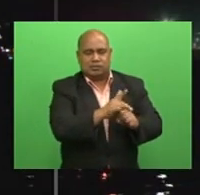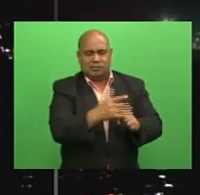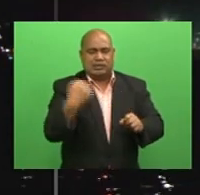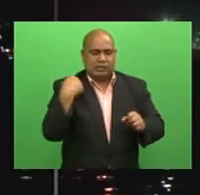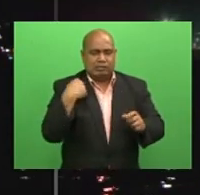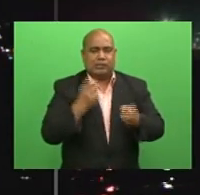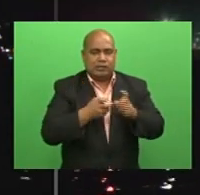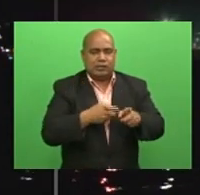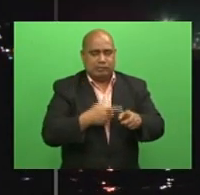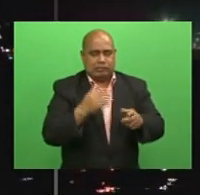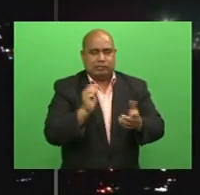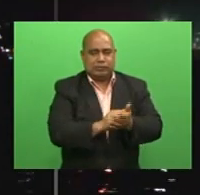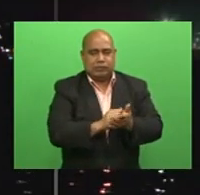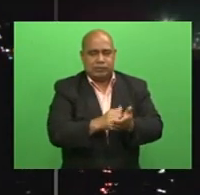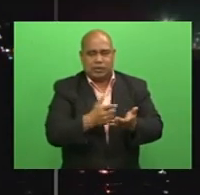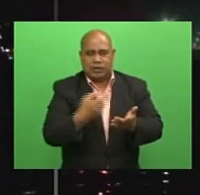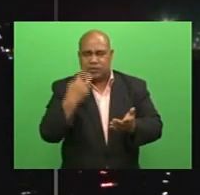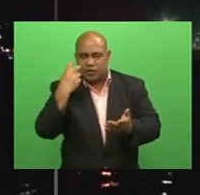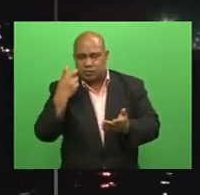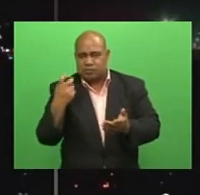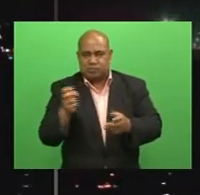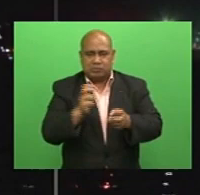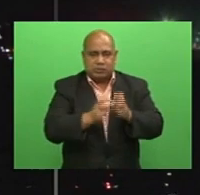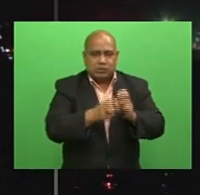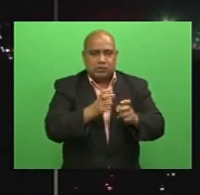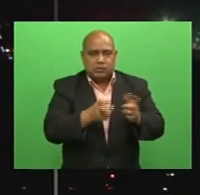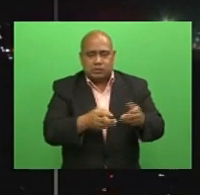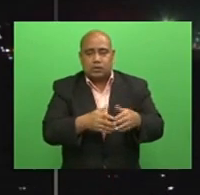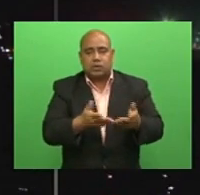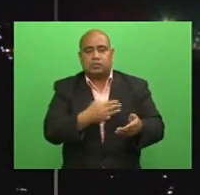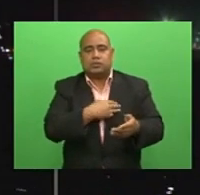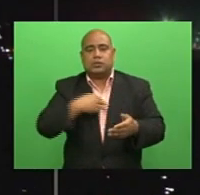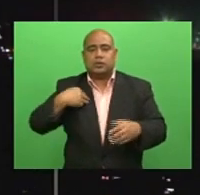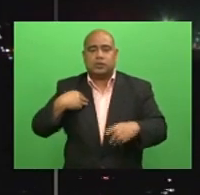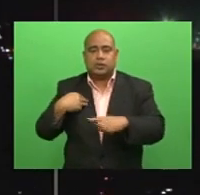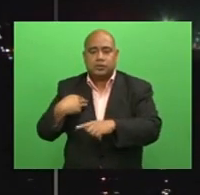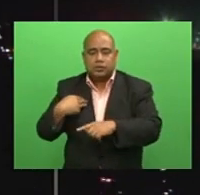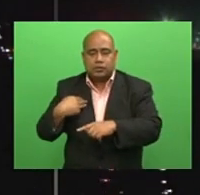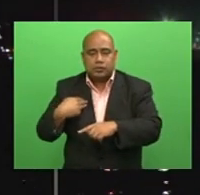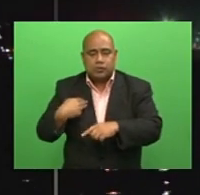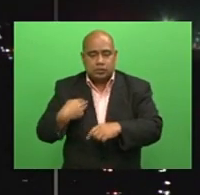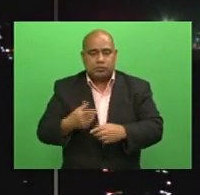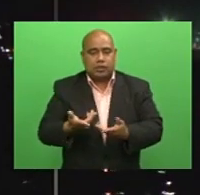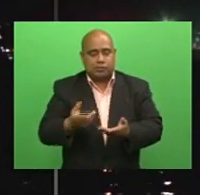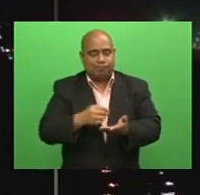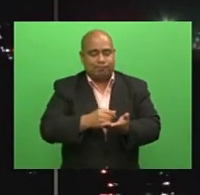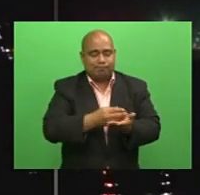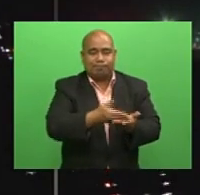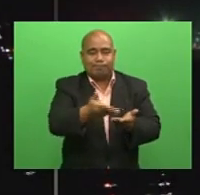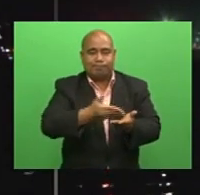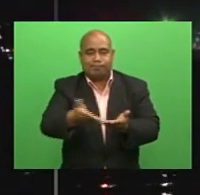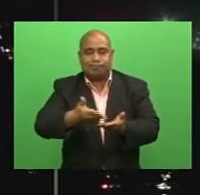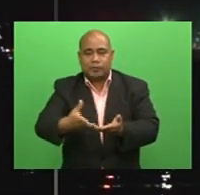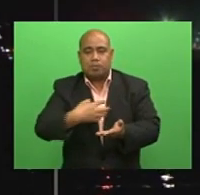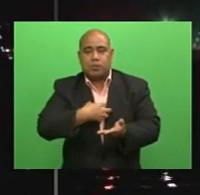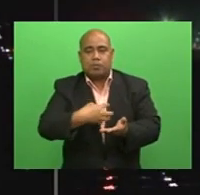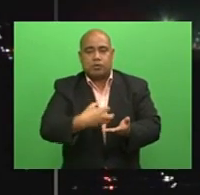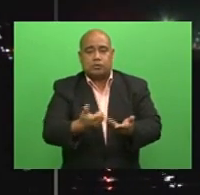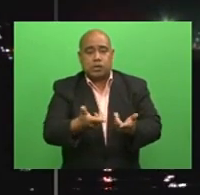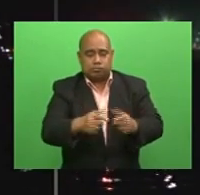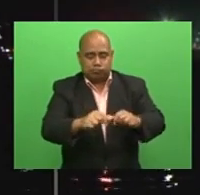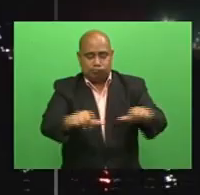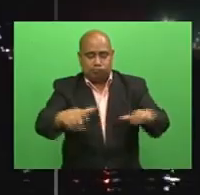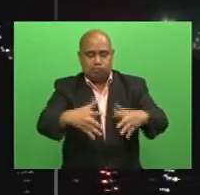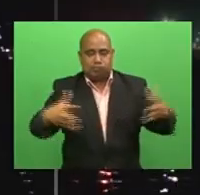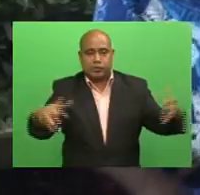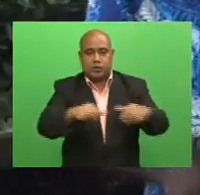the tourism sector, the ministry is now making significant investments to increase agriculture production. Kelly Vavala